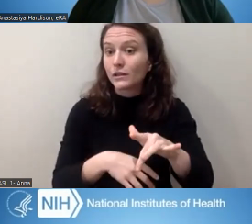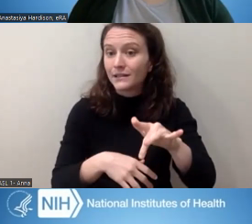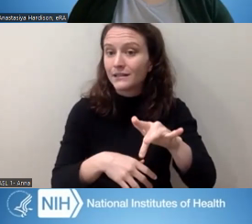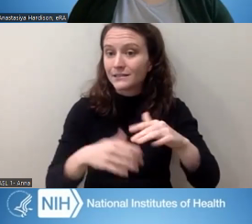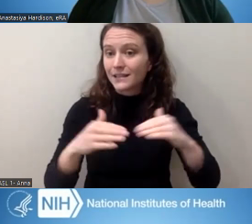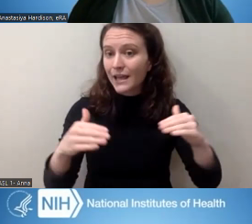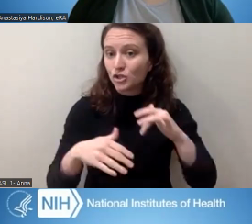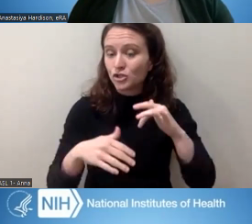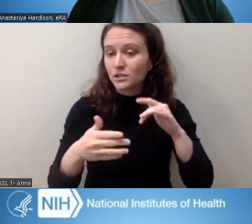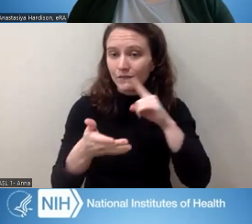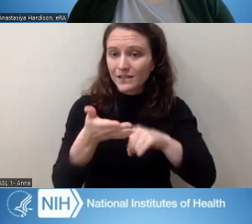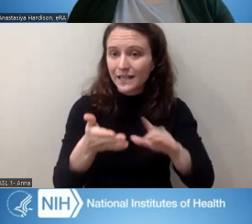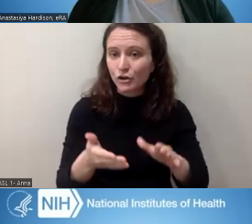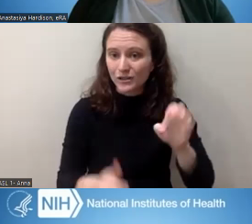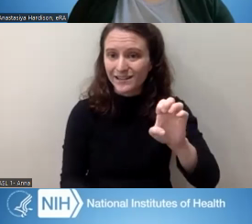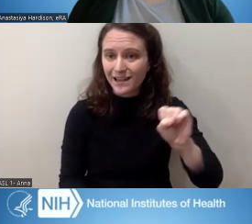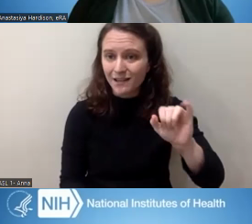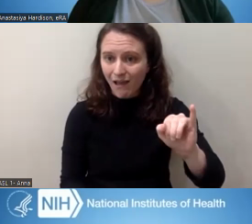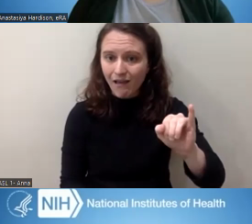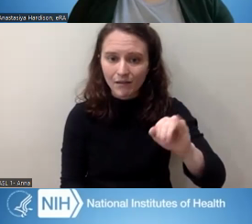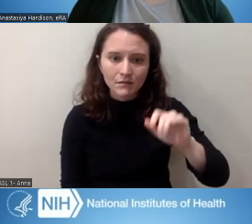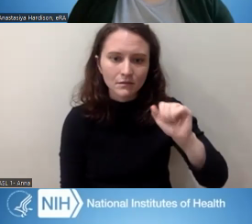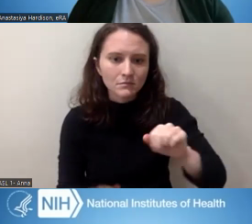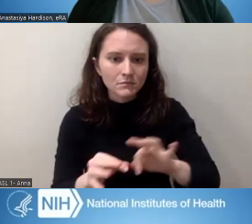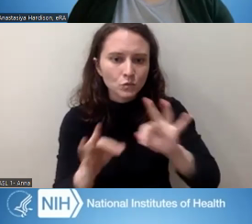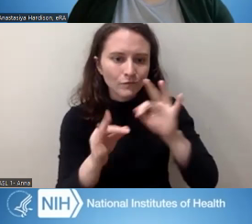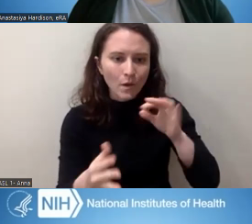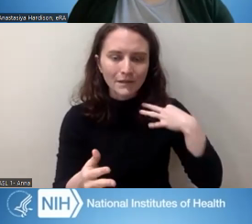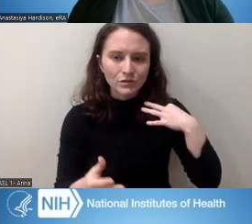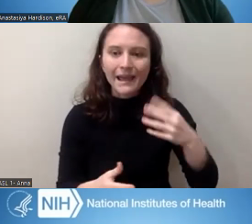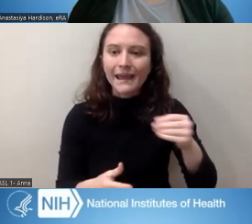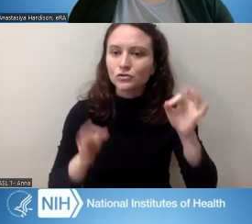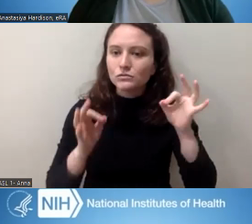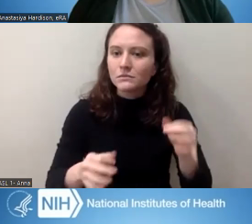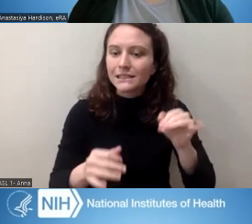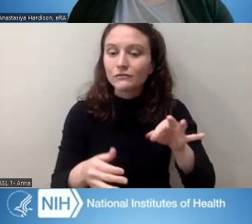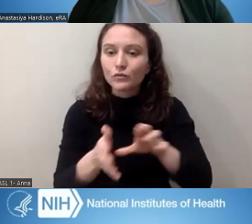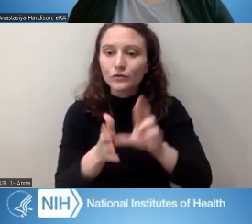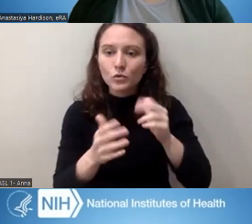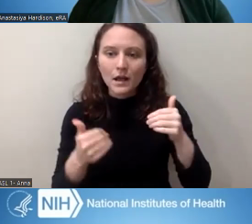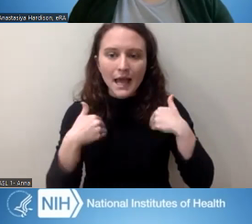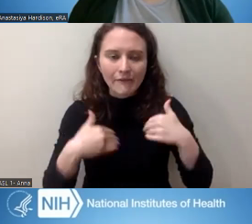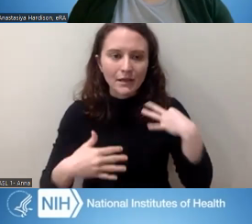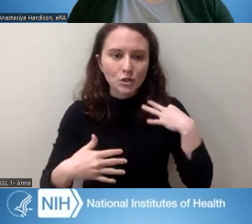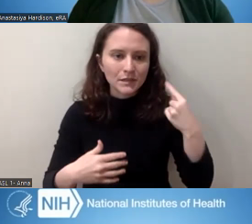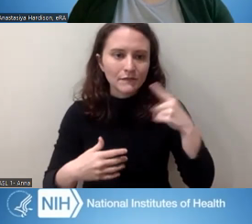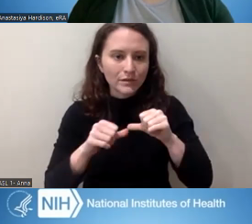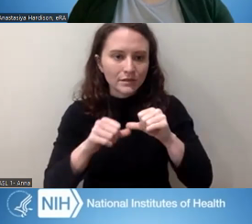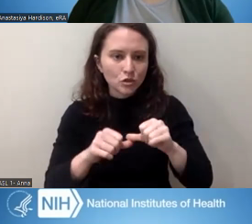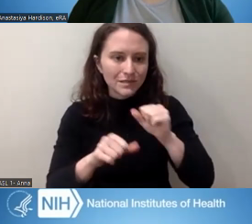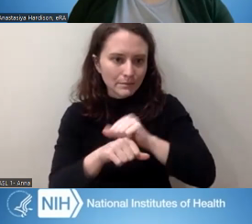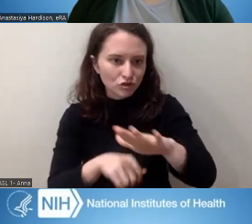grant applicants. And then also determining if a reviewer has eligibility for continuous submission.